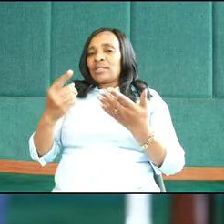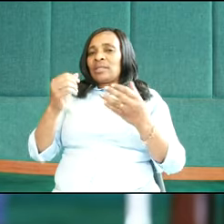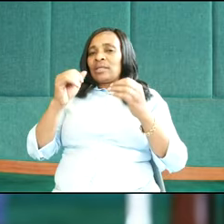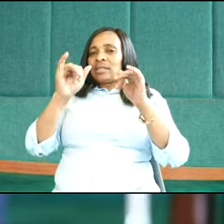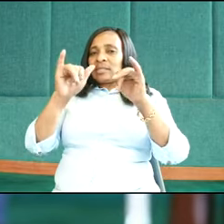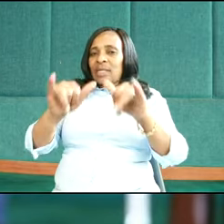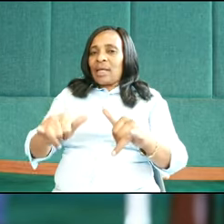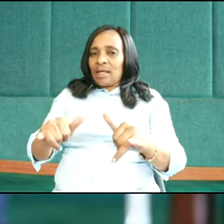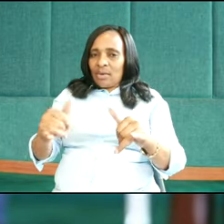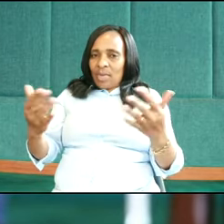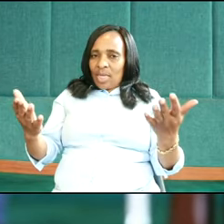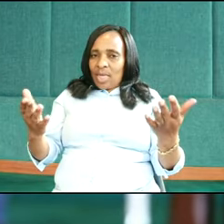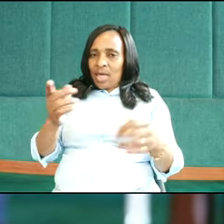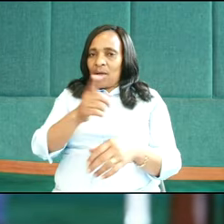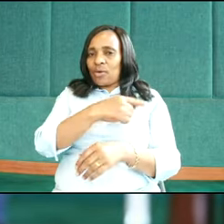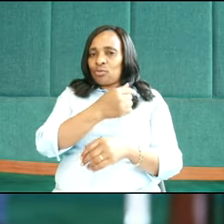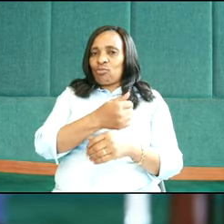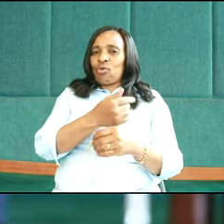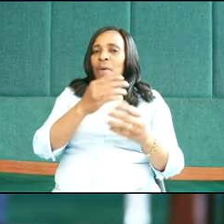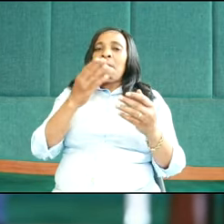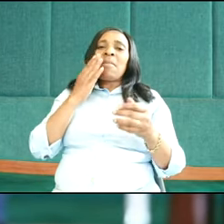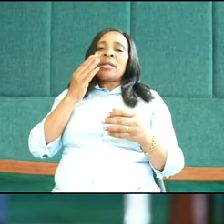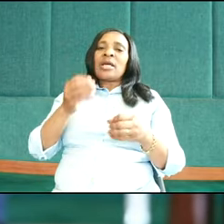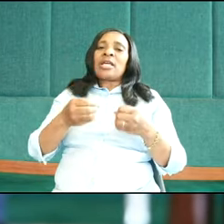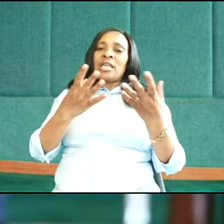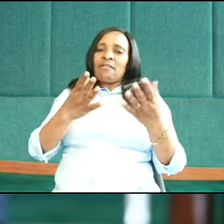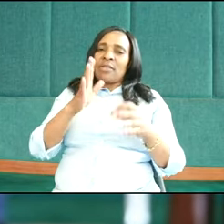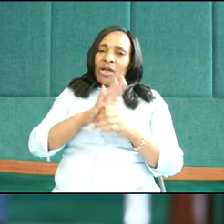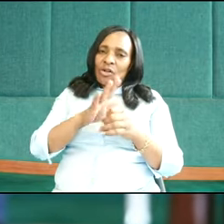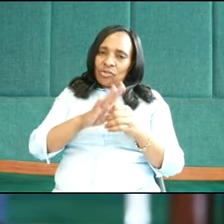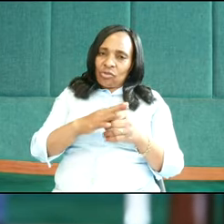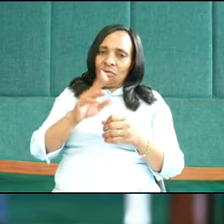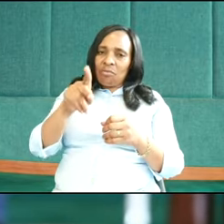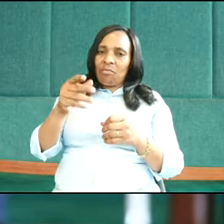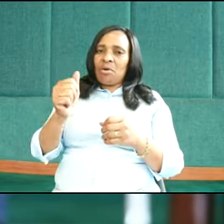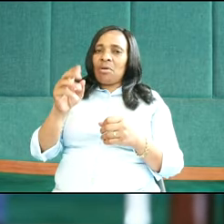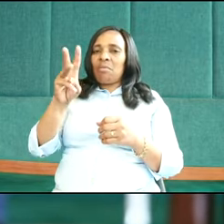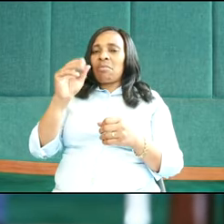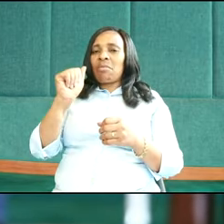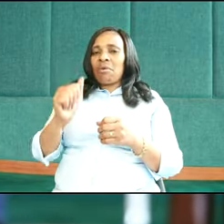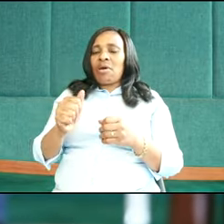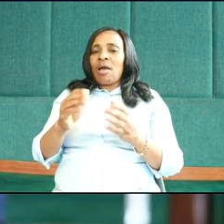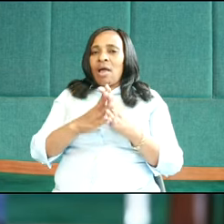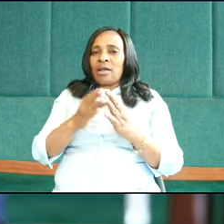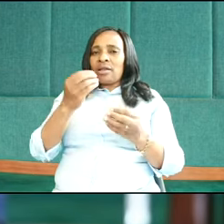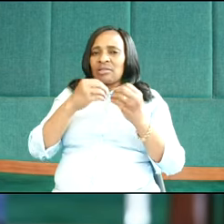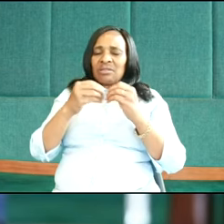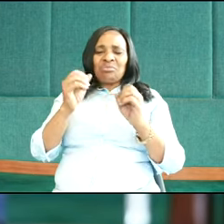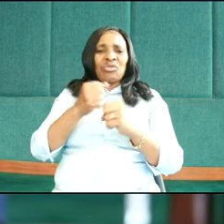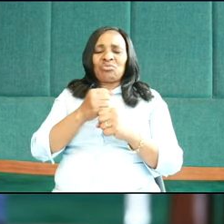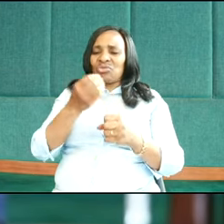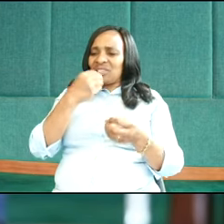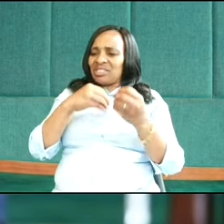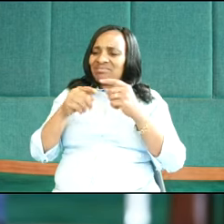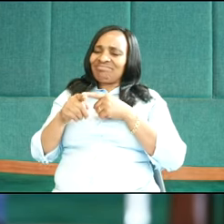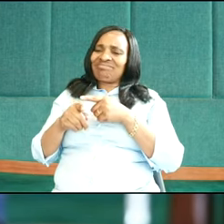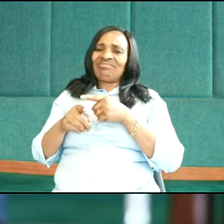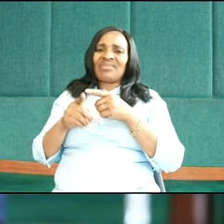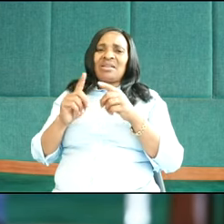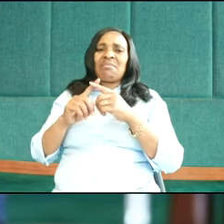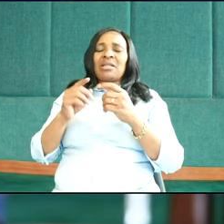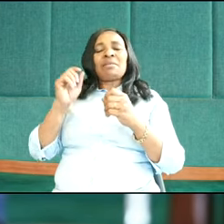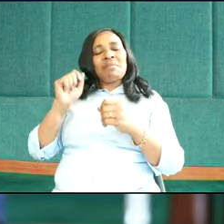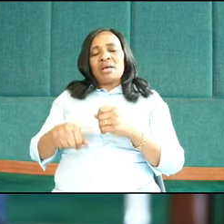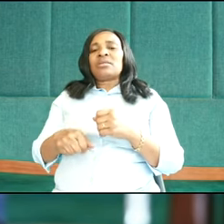at the hospital. Mother gave her lots of papaya and beets. She did not want to eat the papaya, but she had